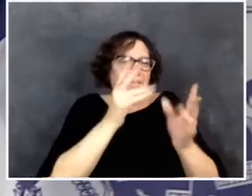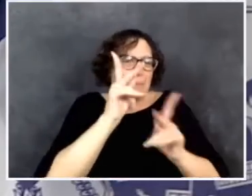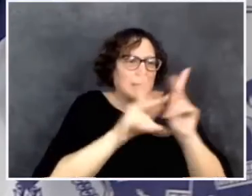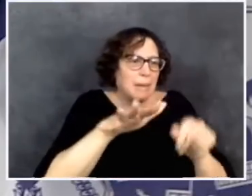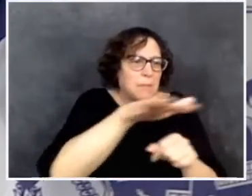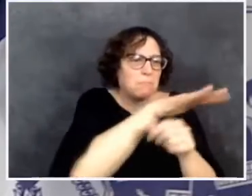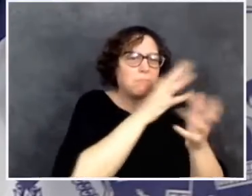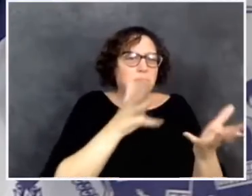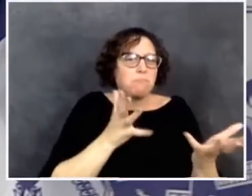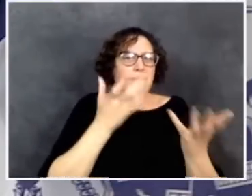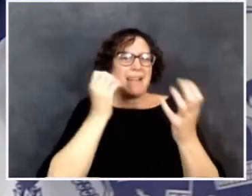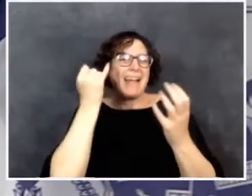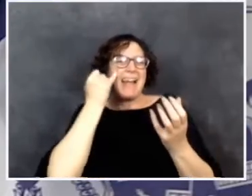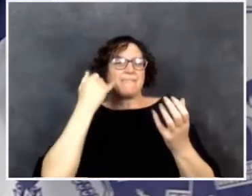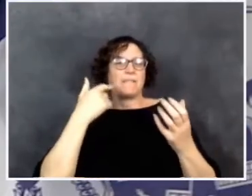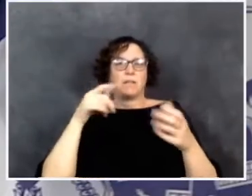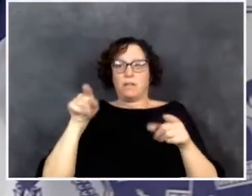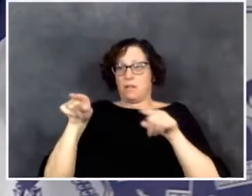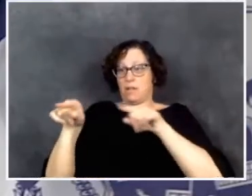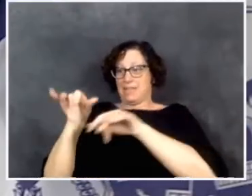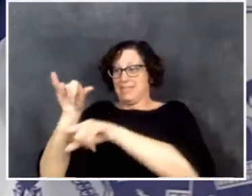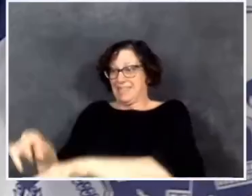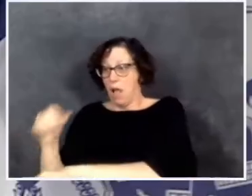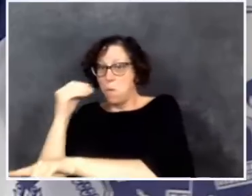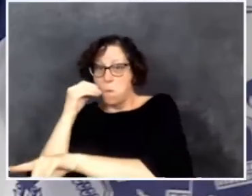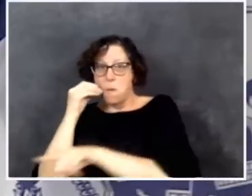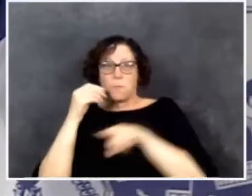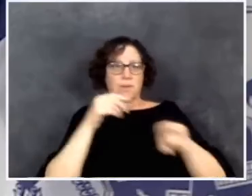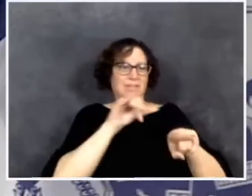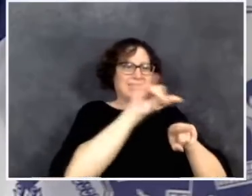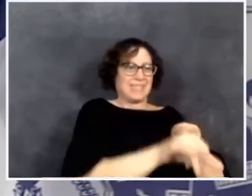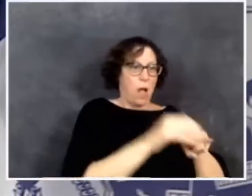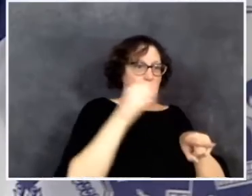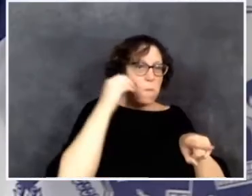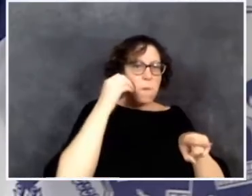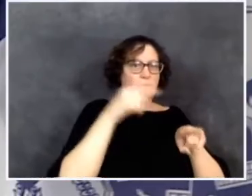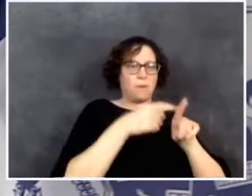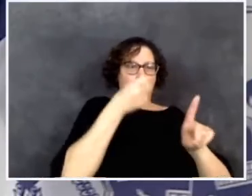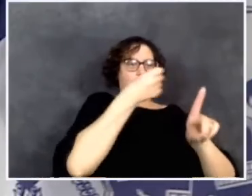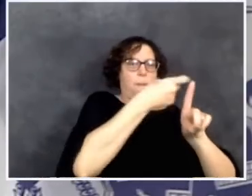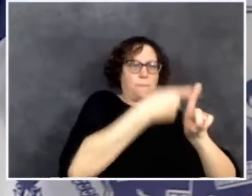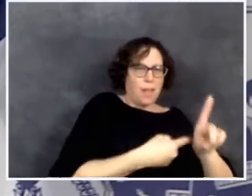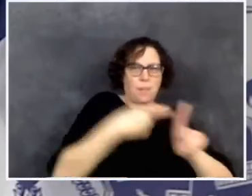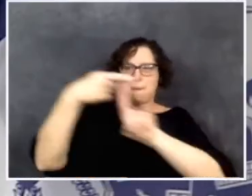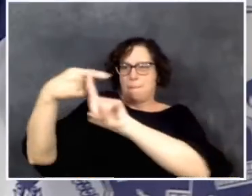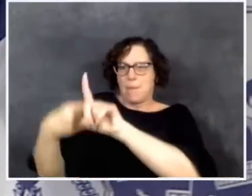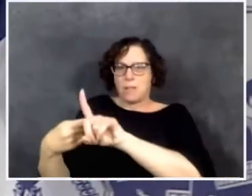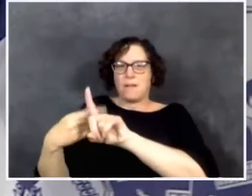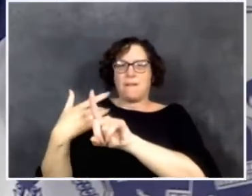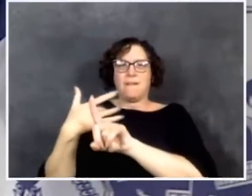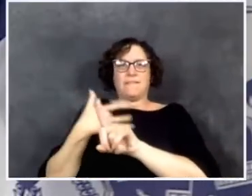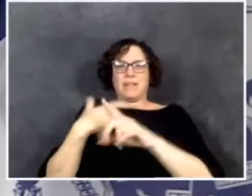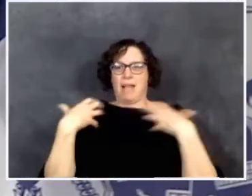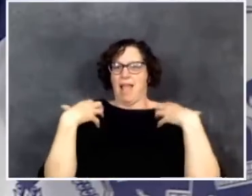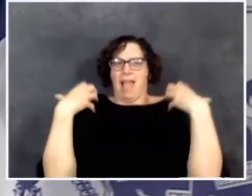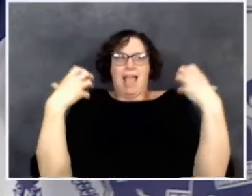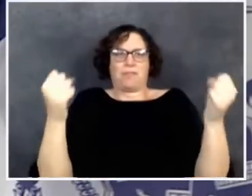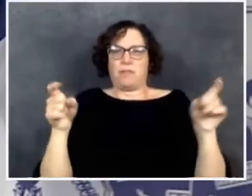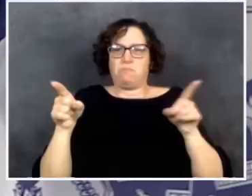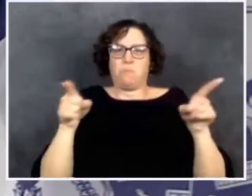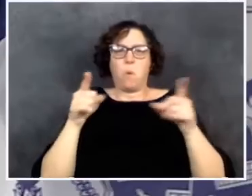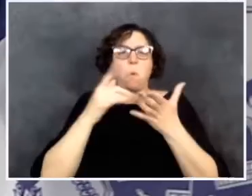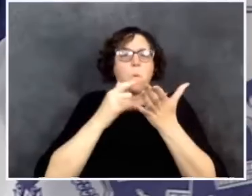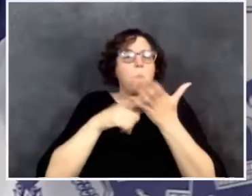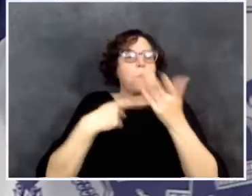I think a lot of people are confused as to, do they have to wait till the pause is lifted to go see an aunt, an uncle, or a grandparent, or can they do that